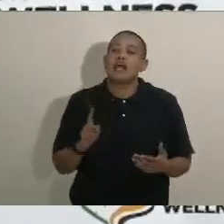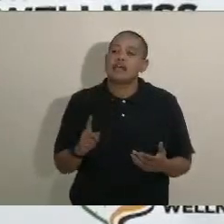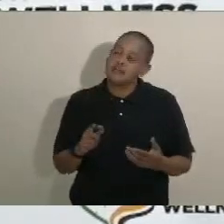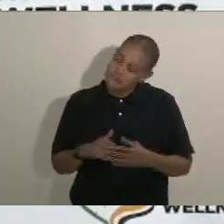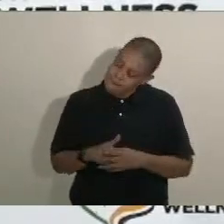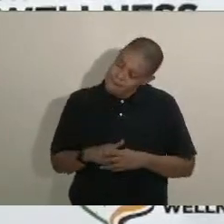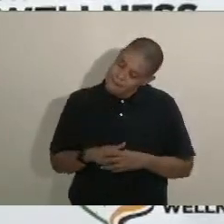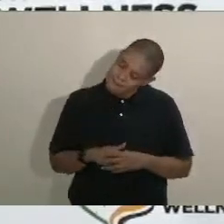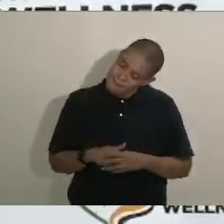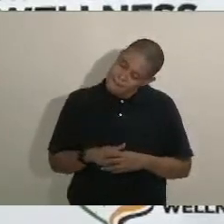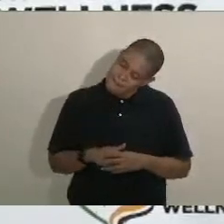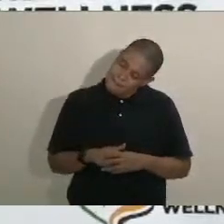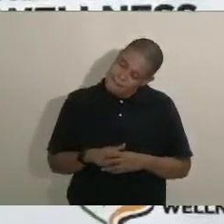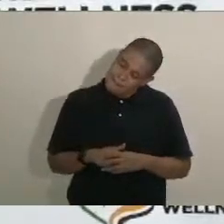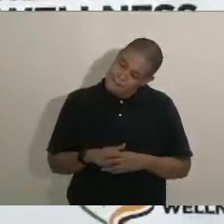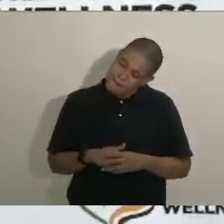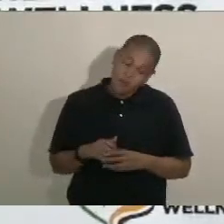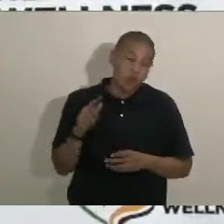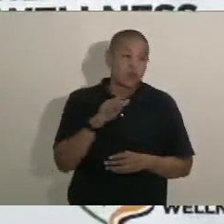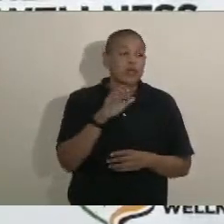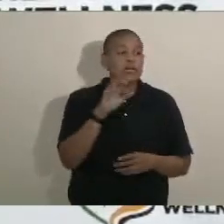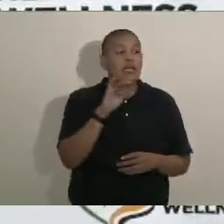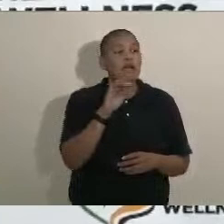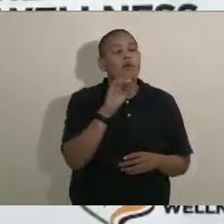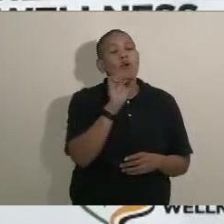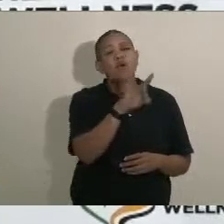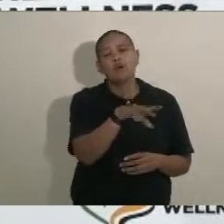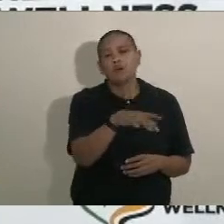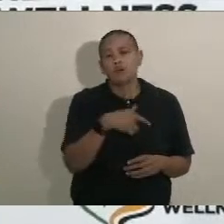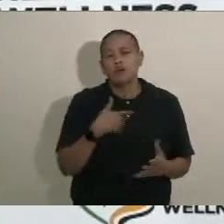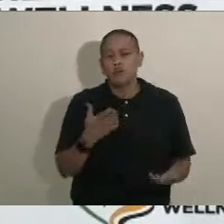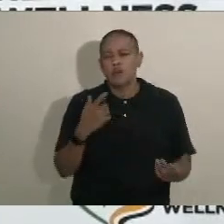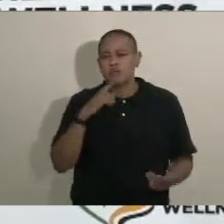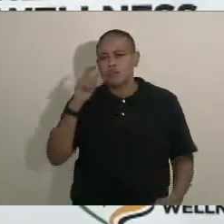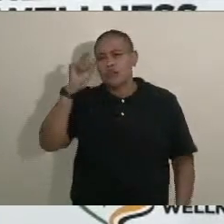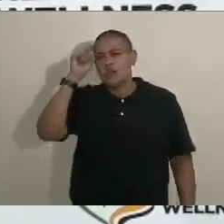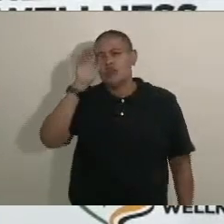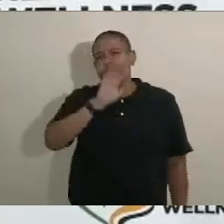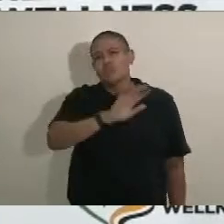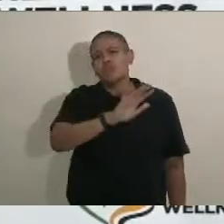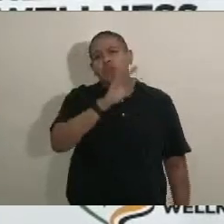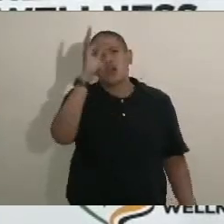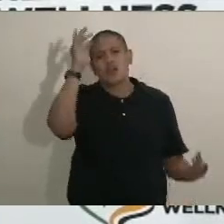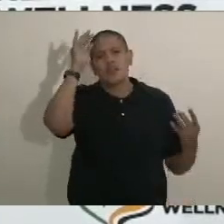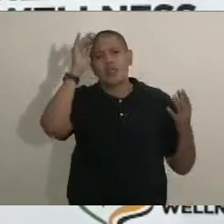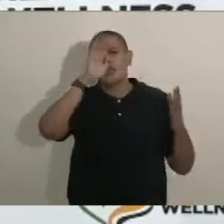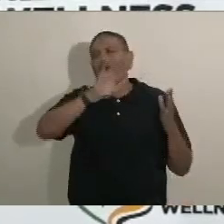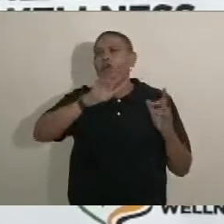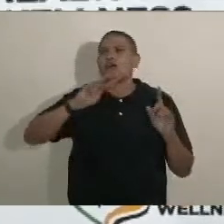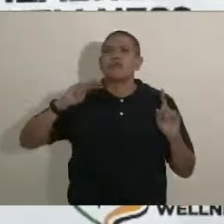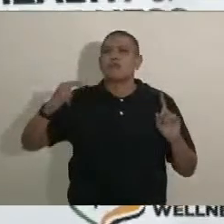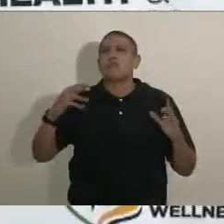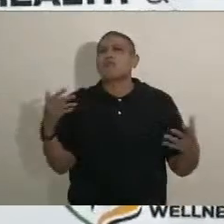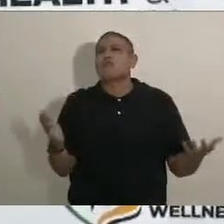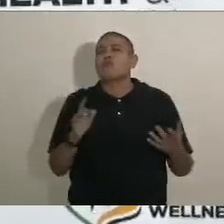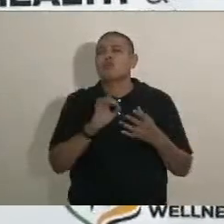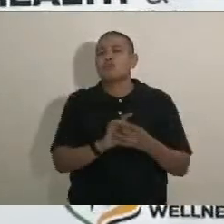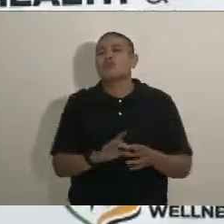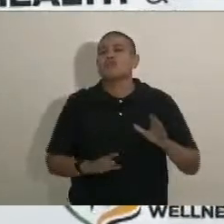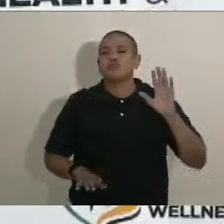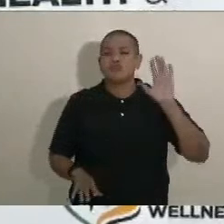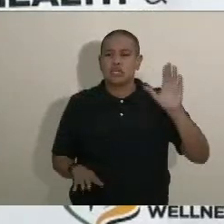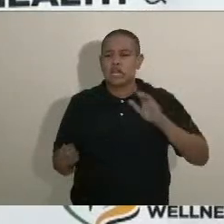the CMO. I just want to get an understanding of what her thinking or what is the ministry's